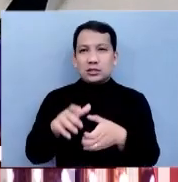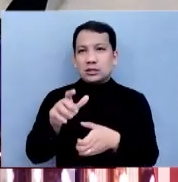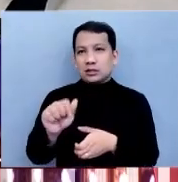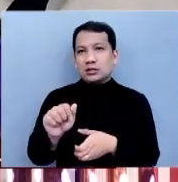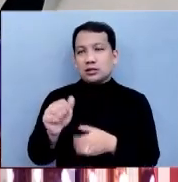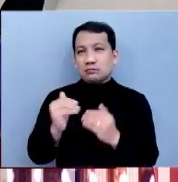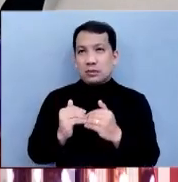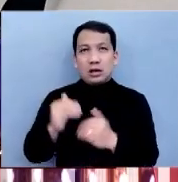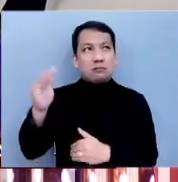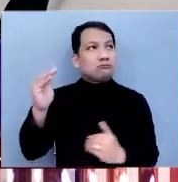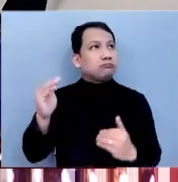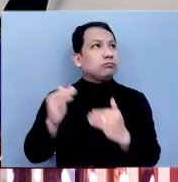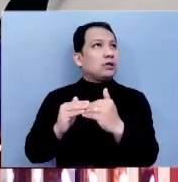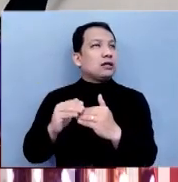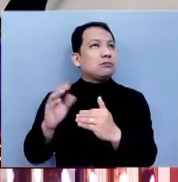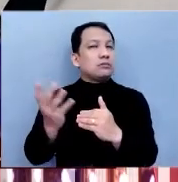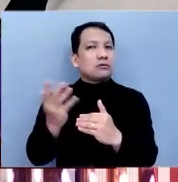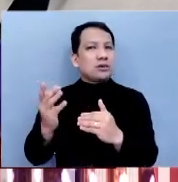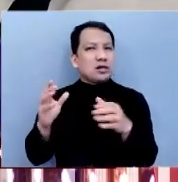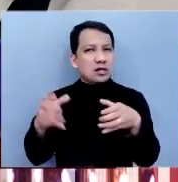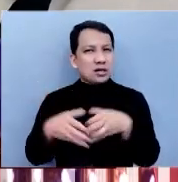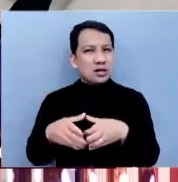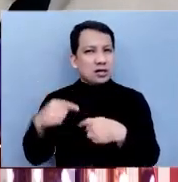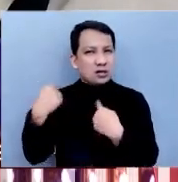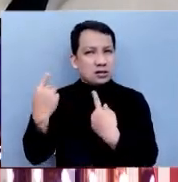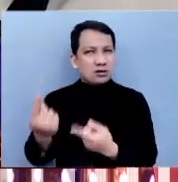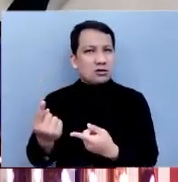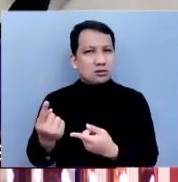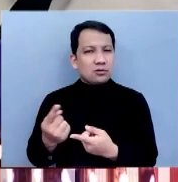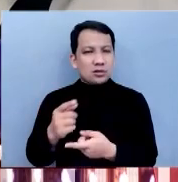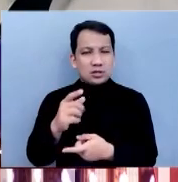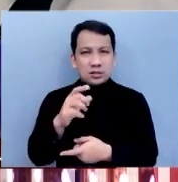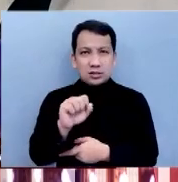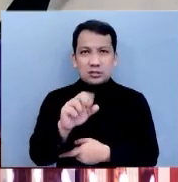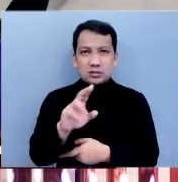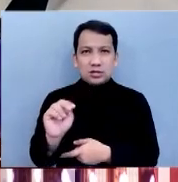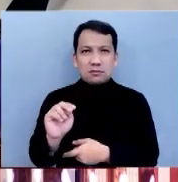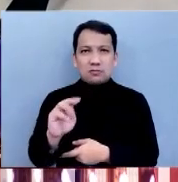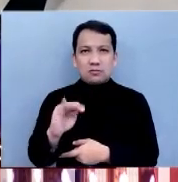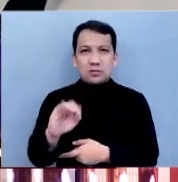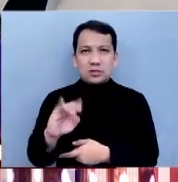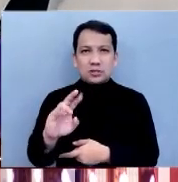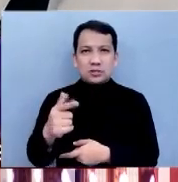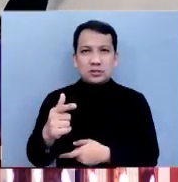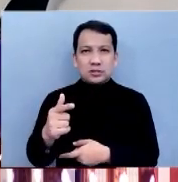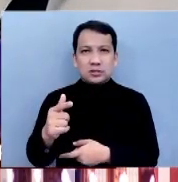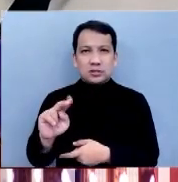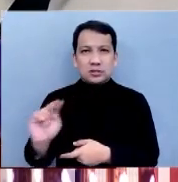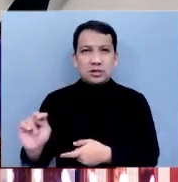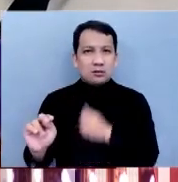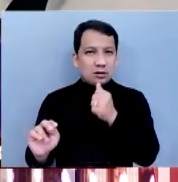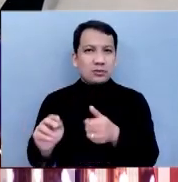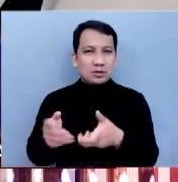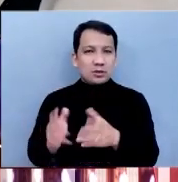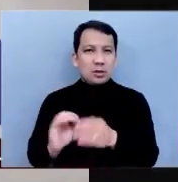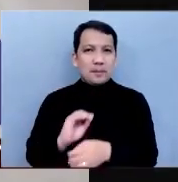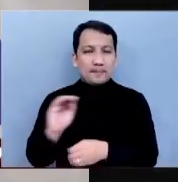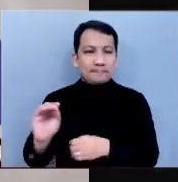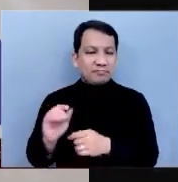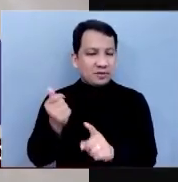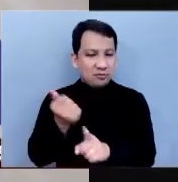to, classified hanggang submachine guns. Pero these are not supposed to be